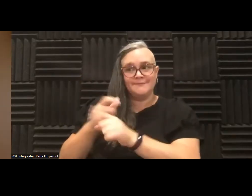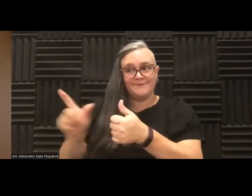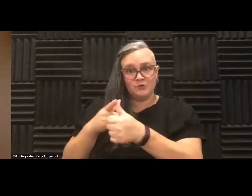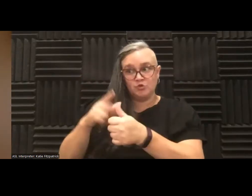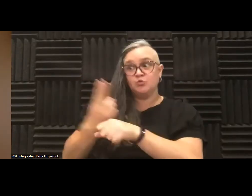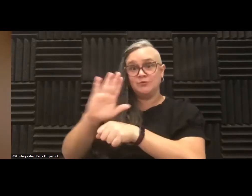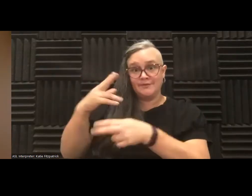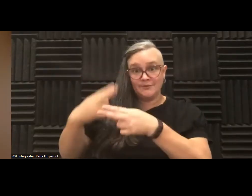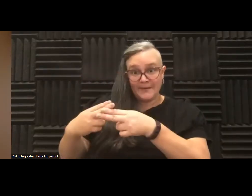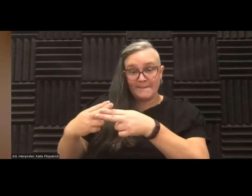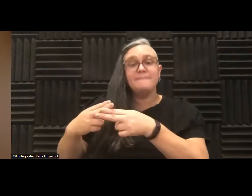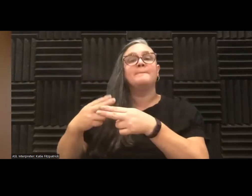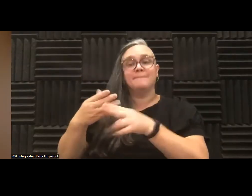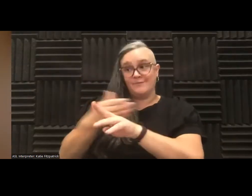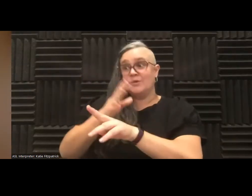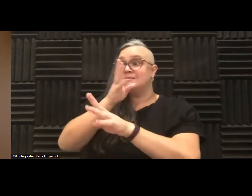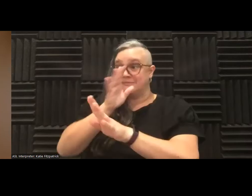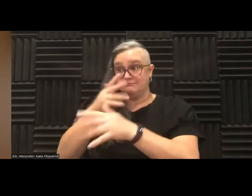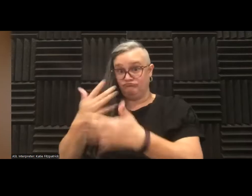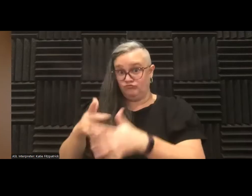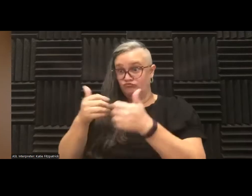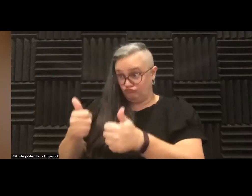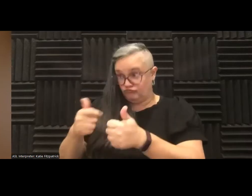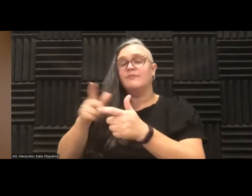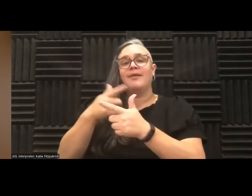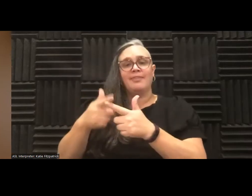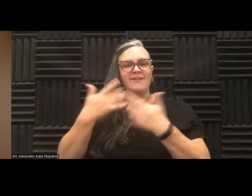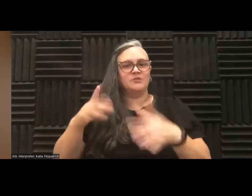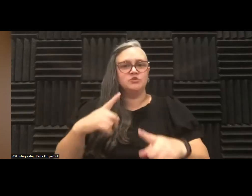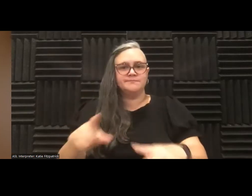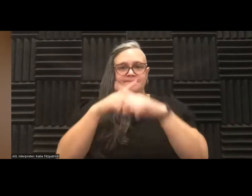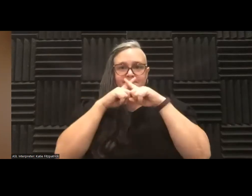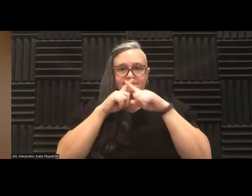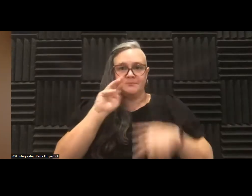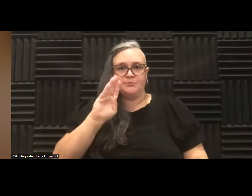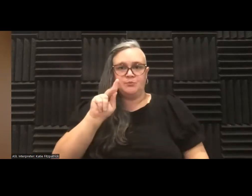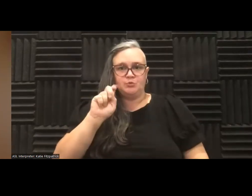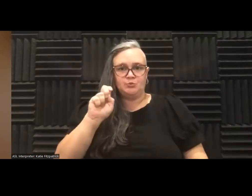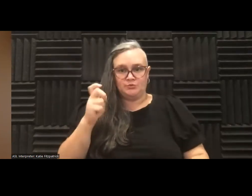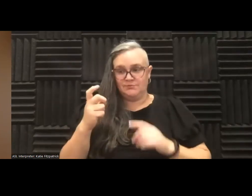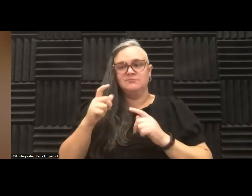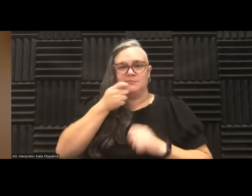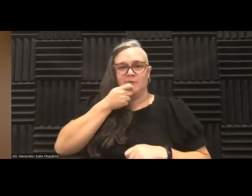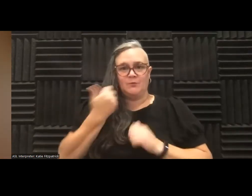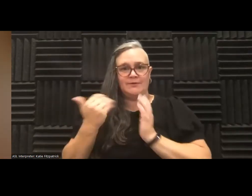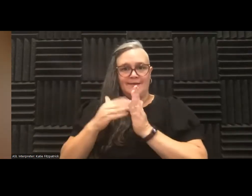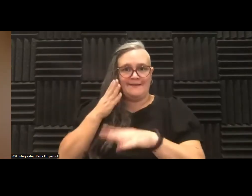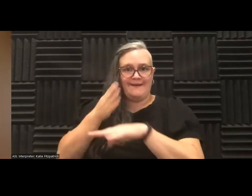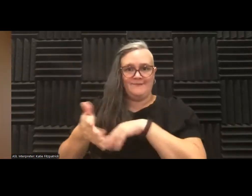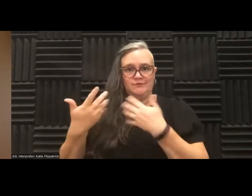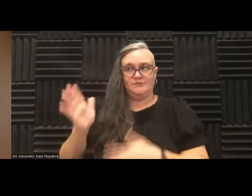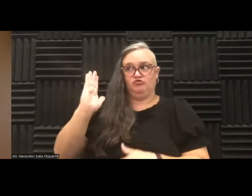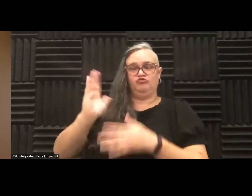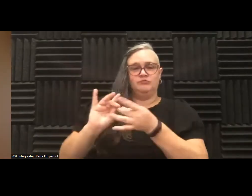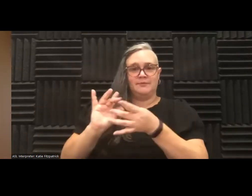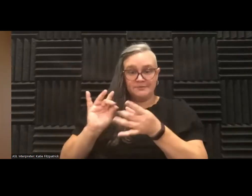and mute their microphones after they are done speaking. We have ASL interpreters on screen, and live